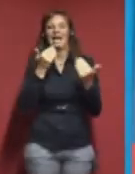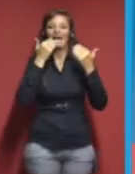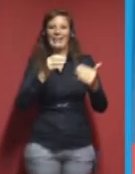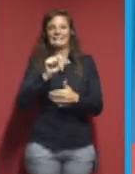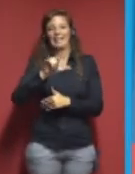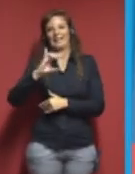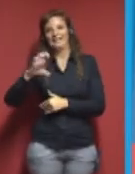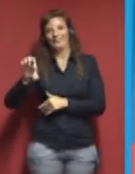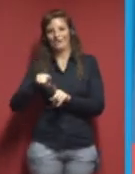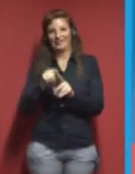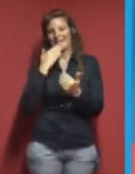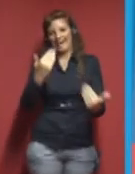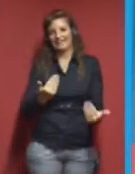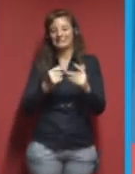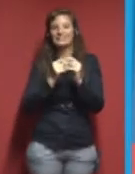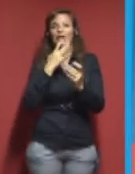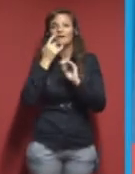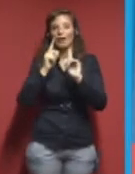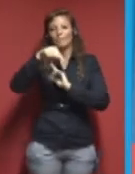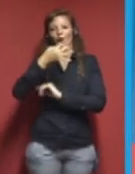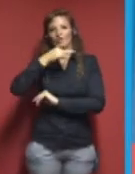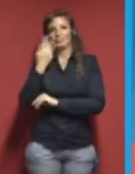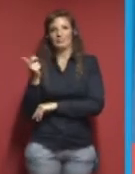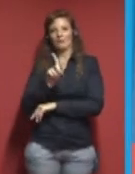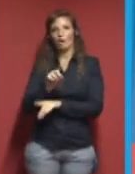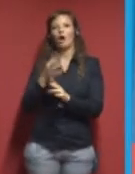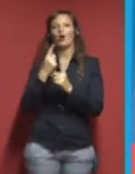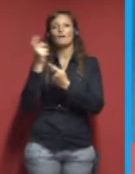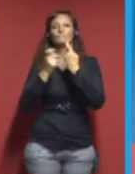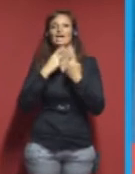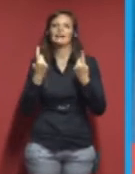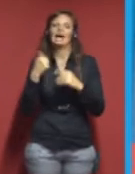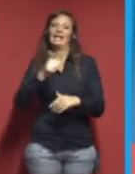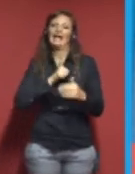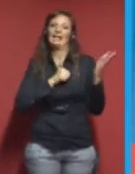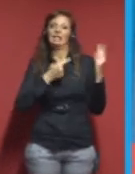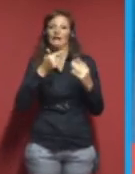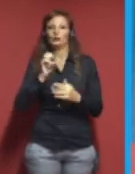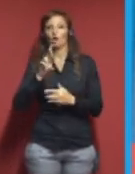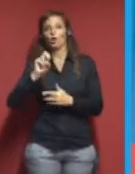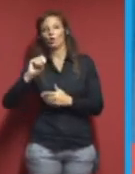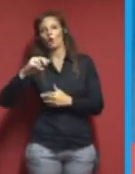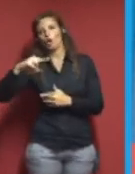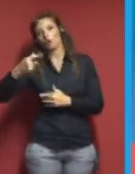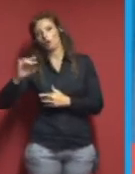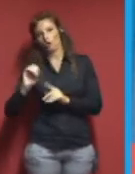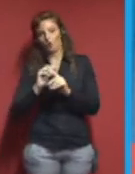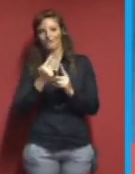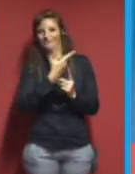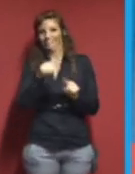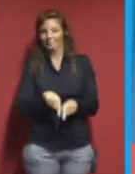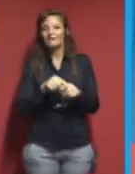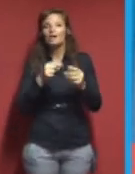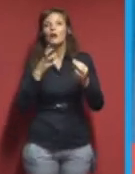So the next speaker comes all the way from Toronto in Canada. And it's, yesterday I was checking her CV on LinkedIn, and it's